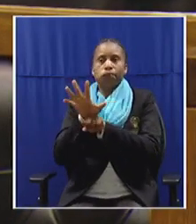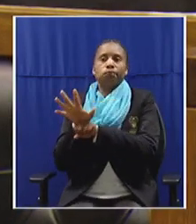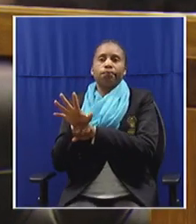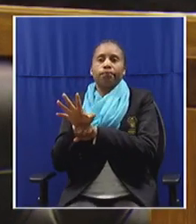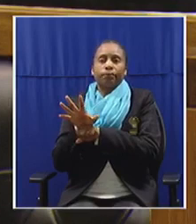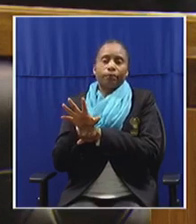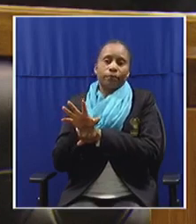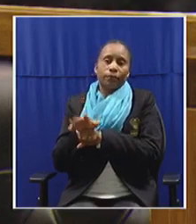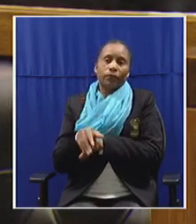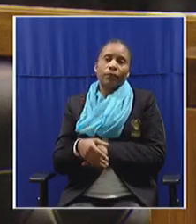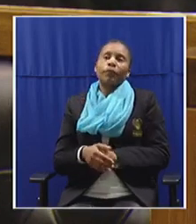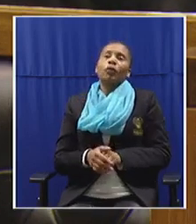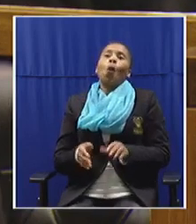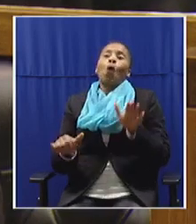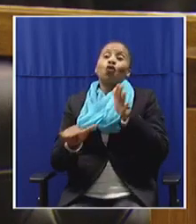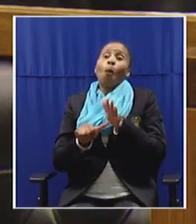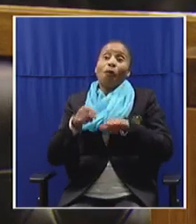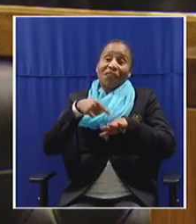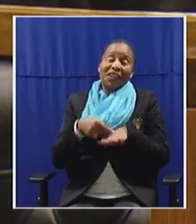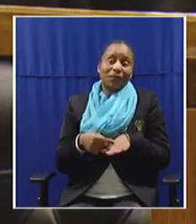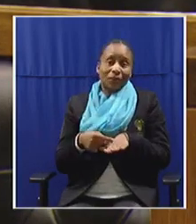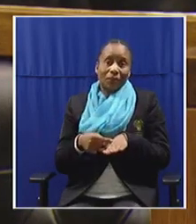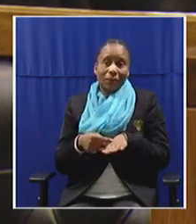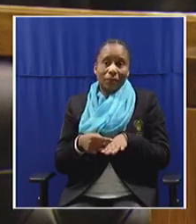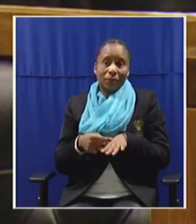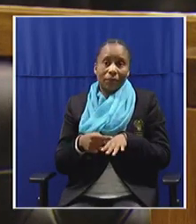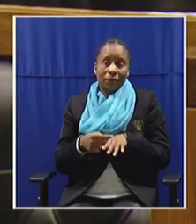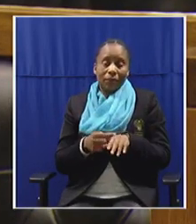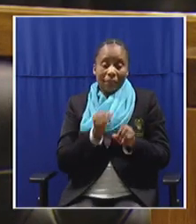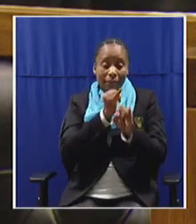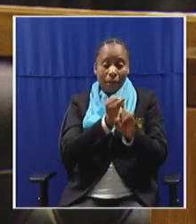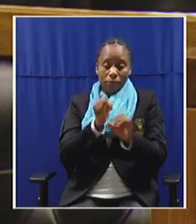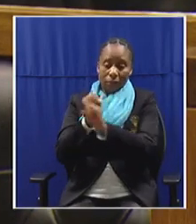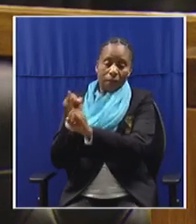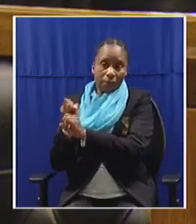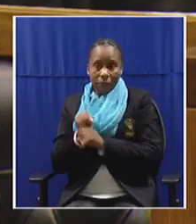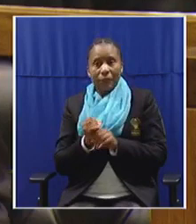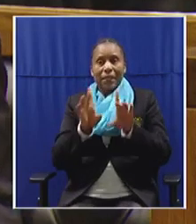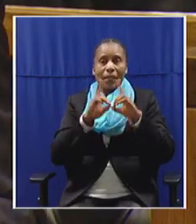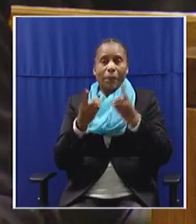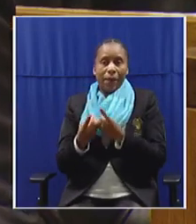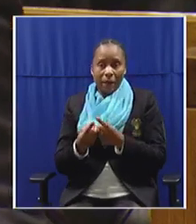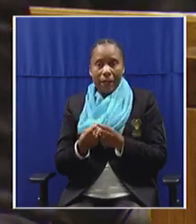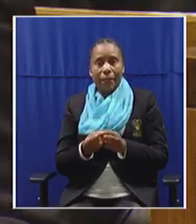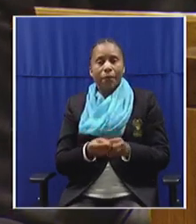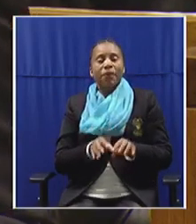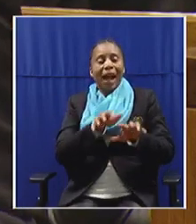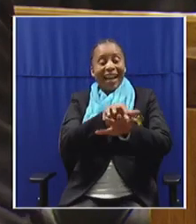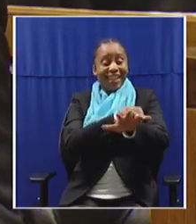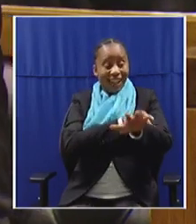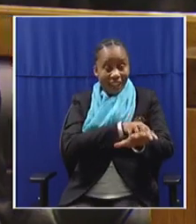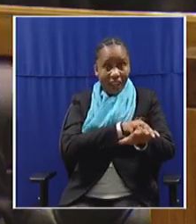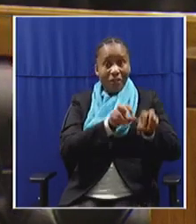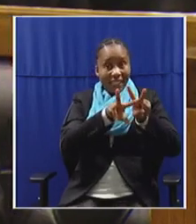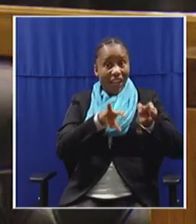and above this, the entities of the department, mainly the Agricultural Research Council,